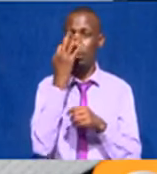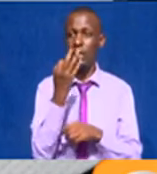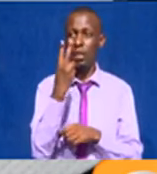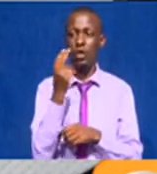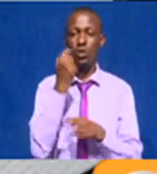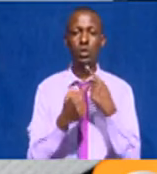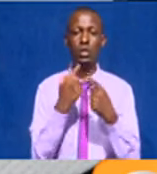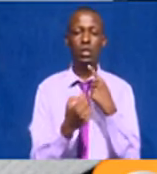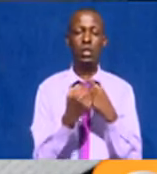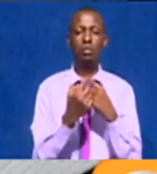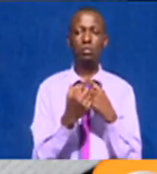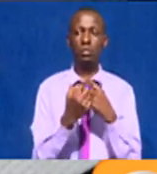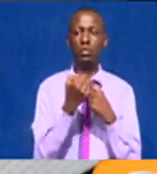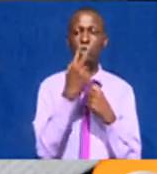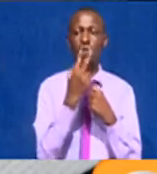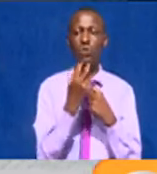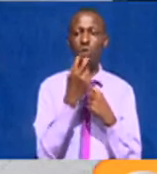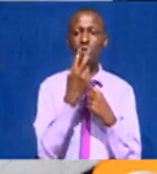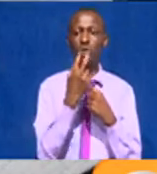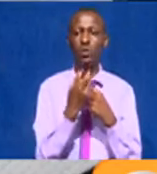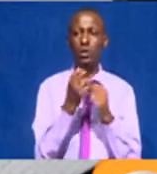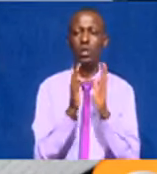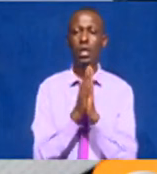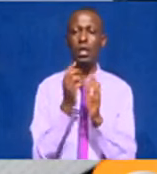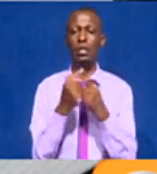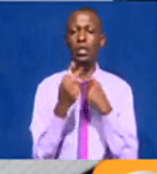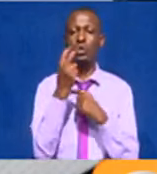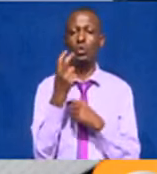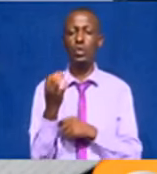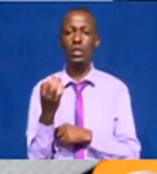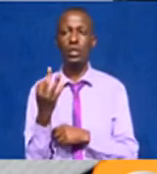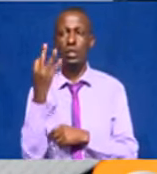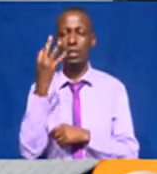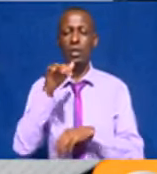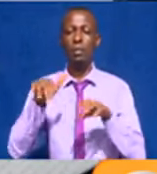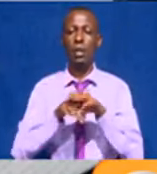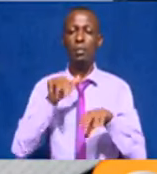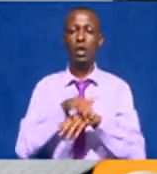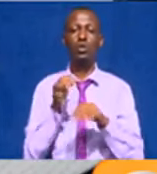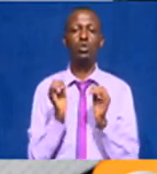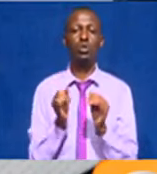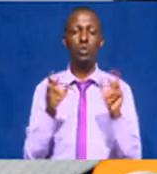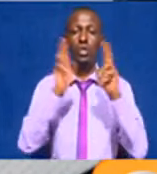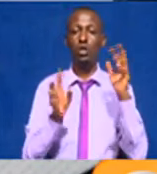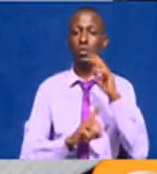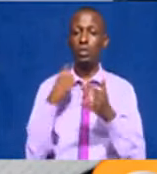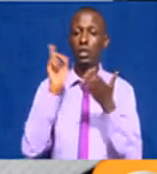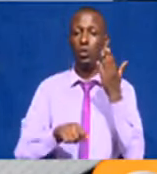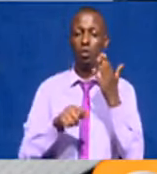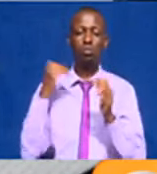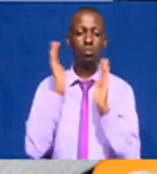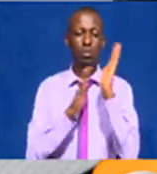between 2020 and 2023 as members of the Good News International Ministries, which they describe as an organized criminal